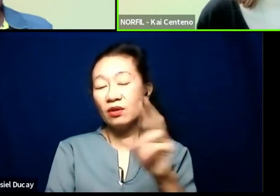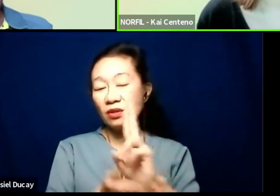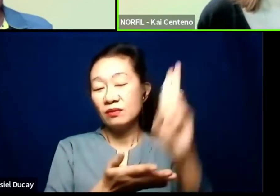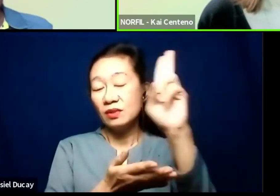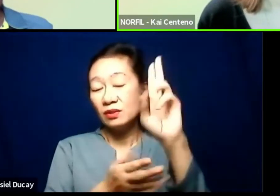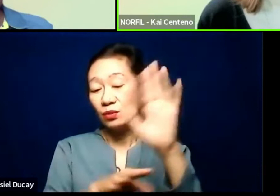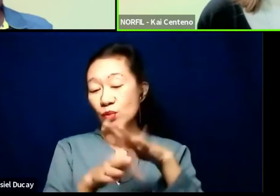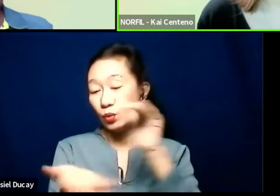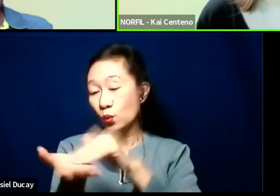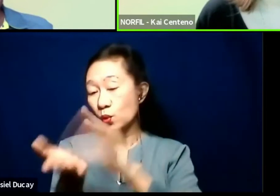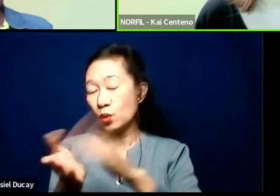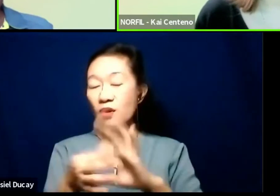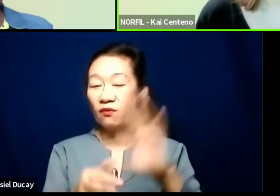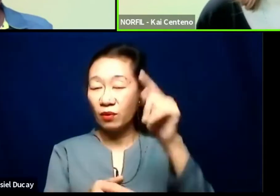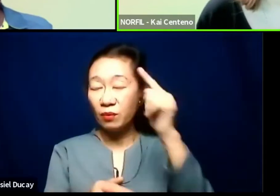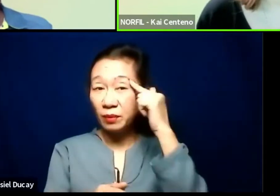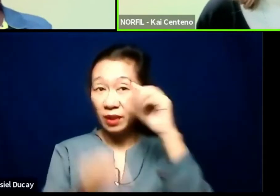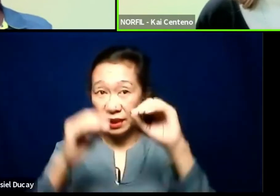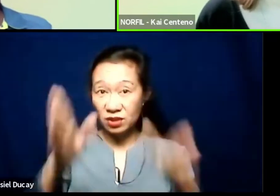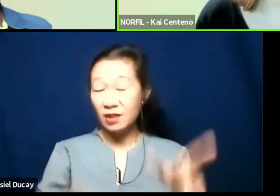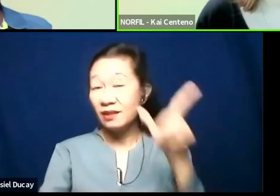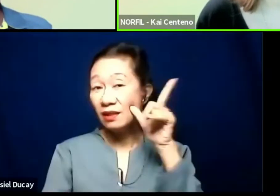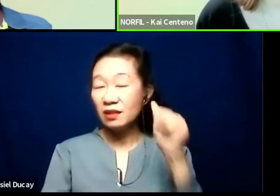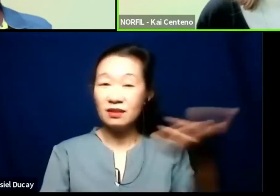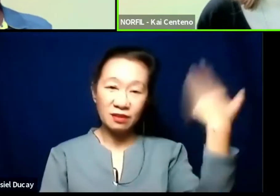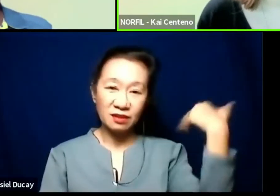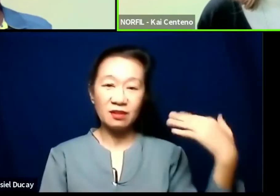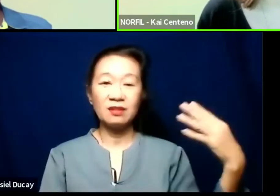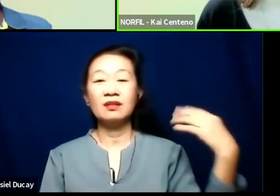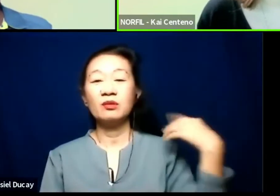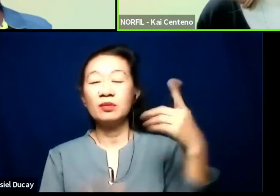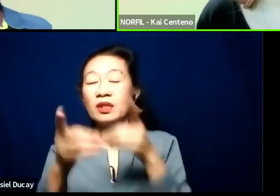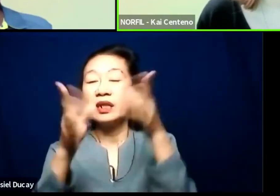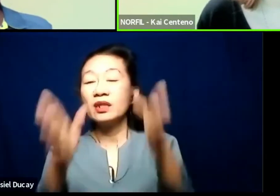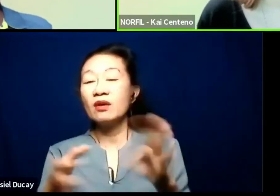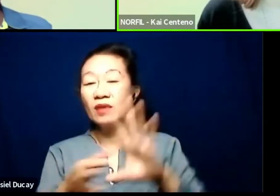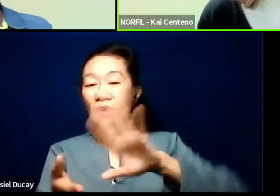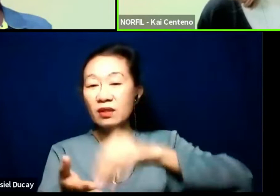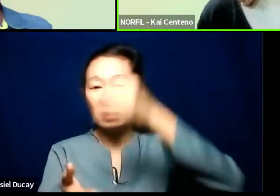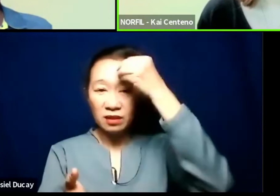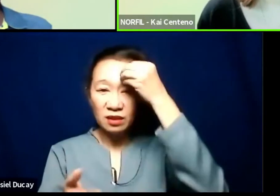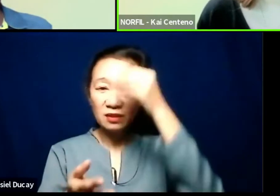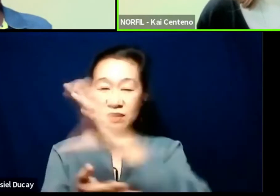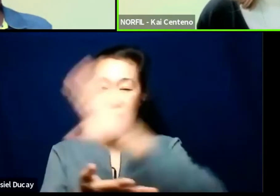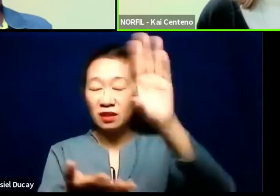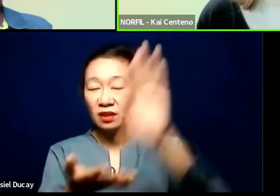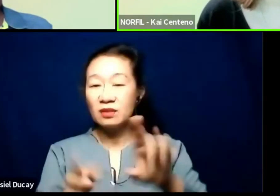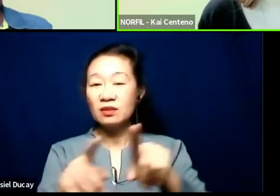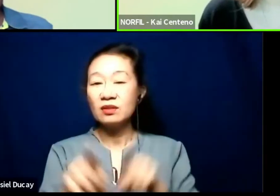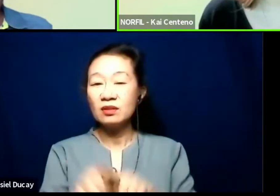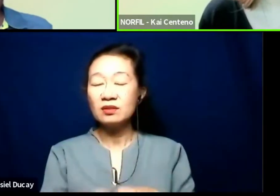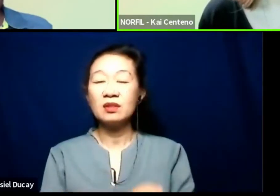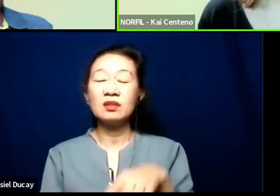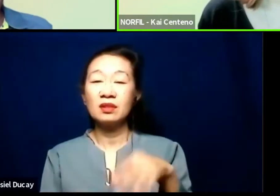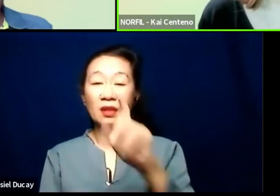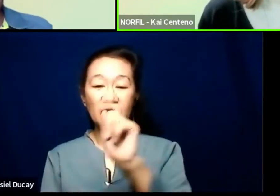Government. Teacher Landa is the former executive director of the Learning Center, also known as